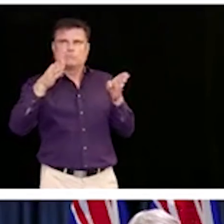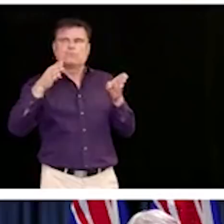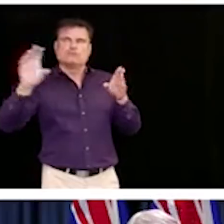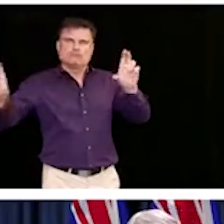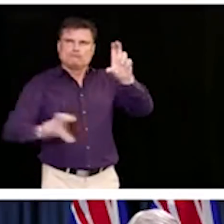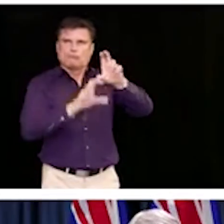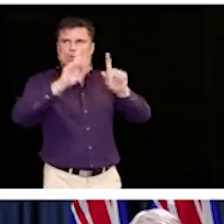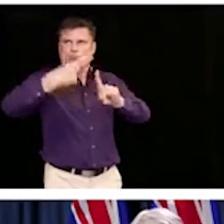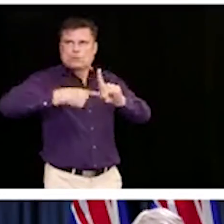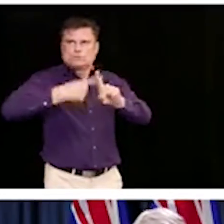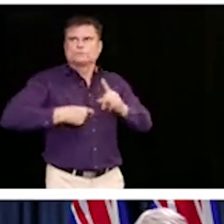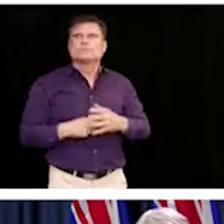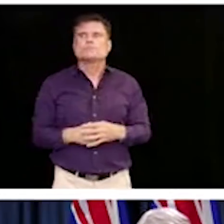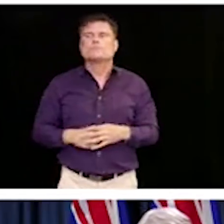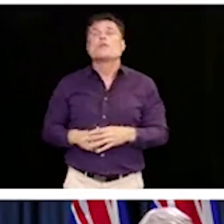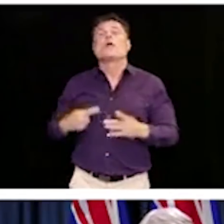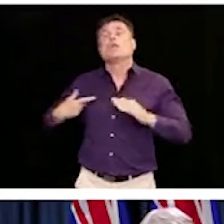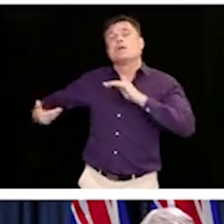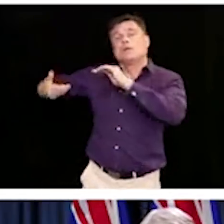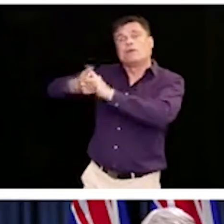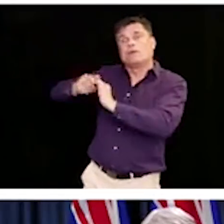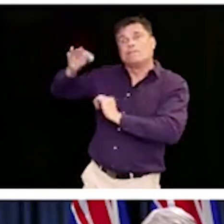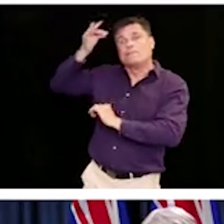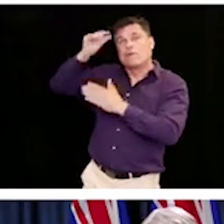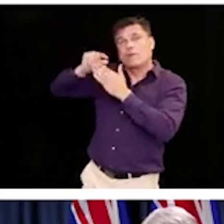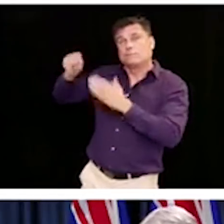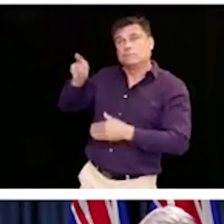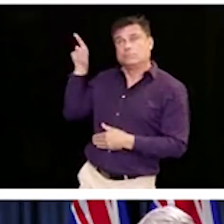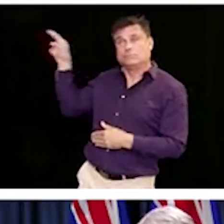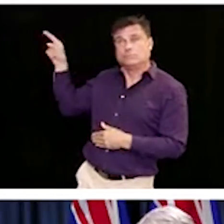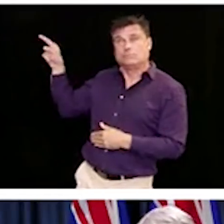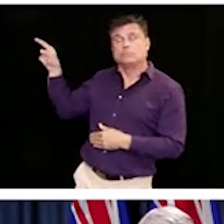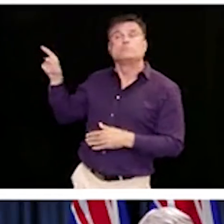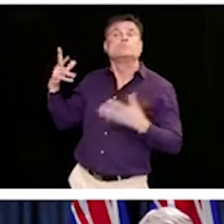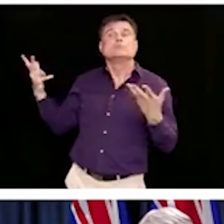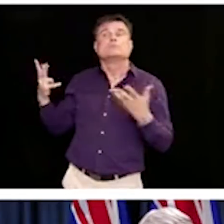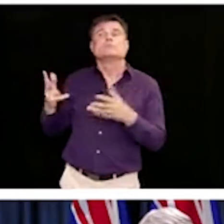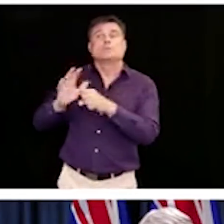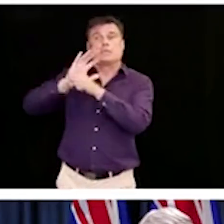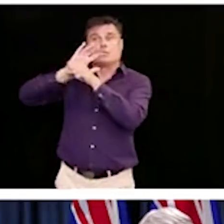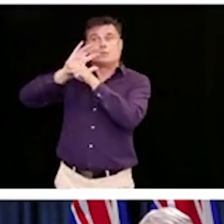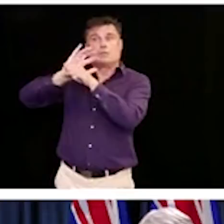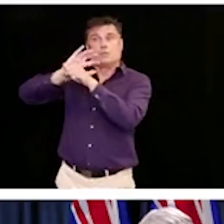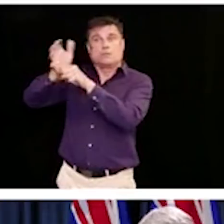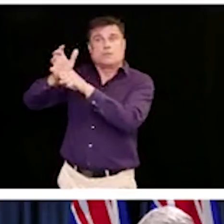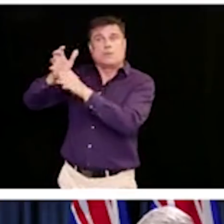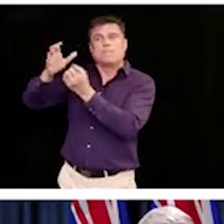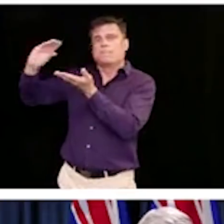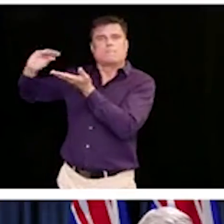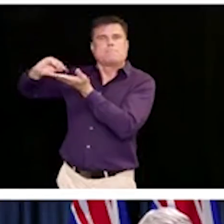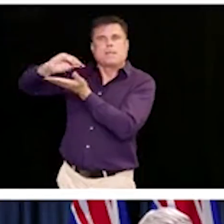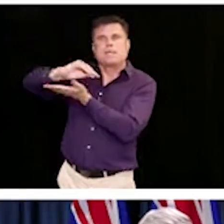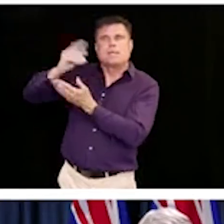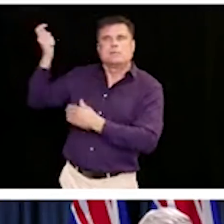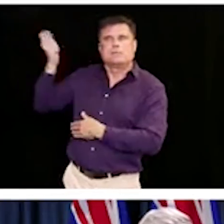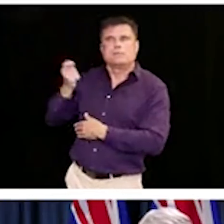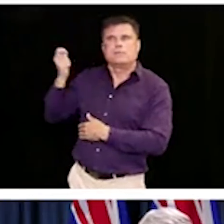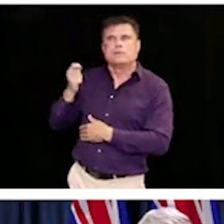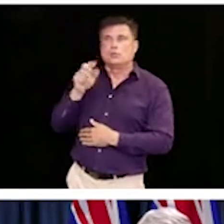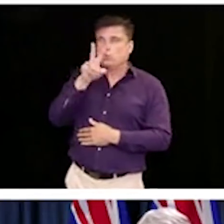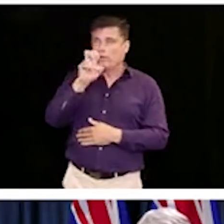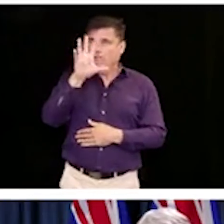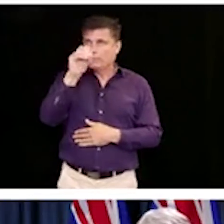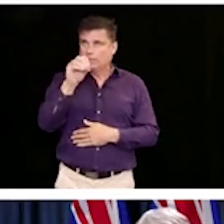with the federal government on several relief measures. Pandemic pay, for example, will benefit over